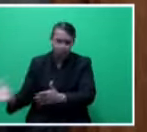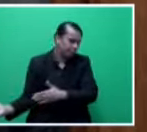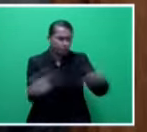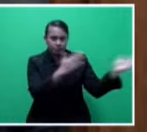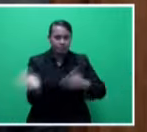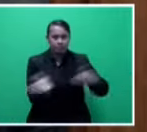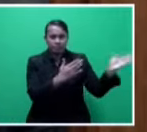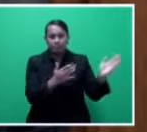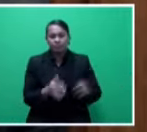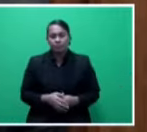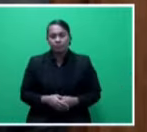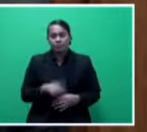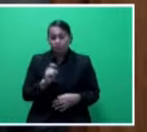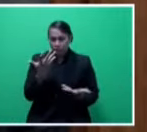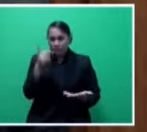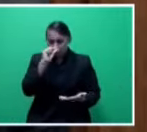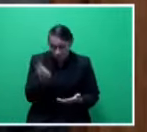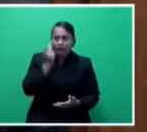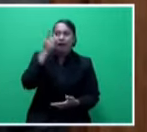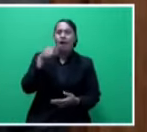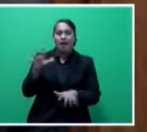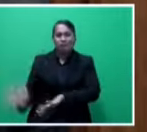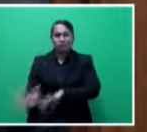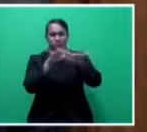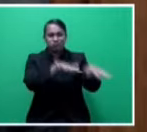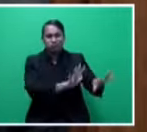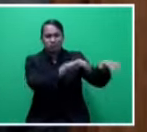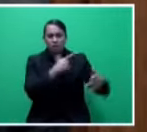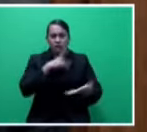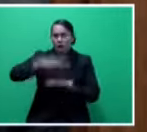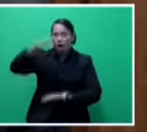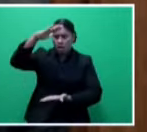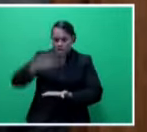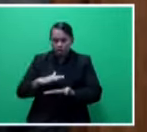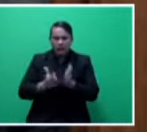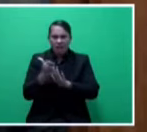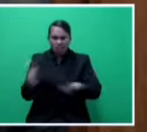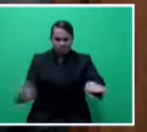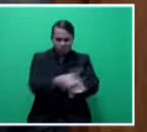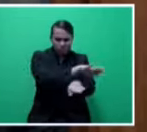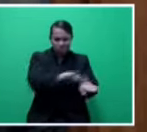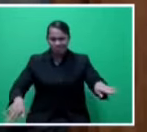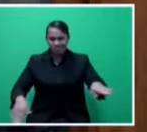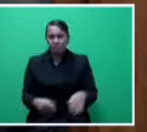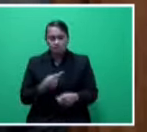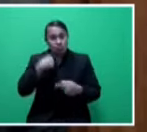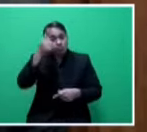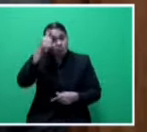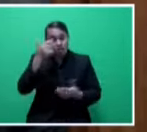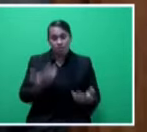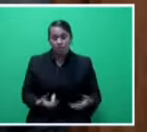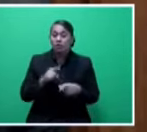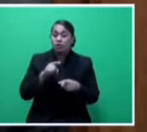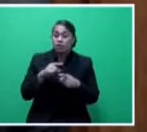height predictions produced by the model. I had the opportunity, Mr. Speaker, sir, to also visit Matuku as part of